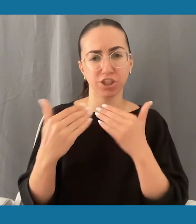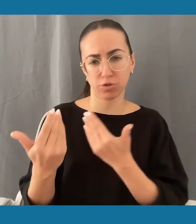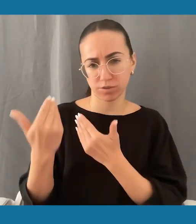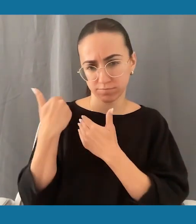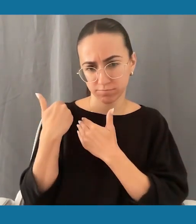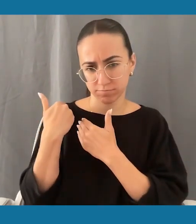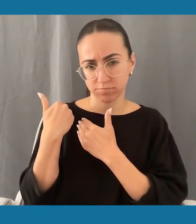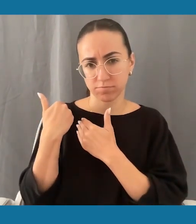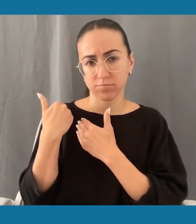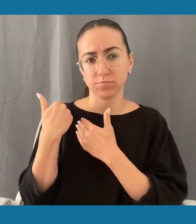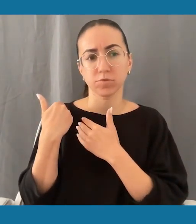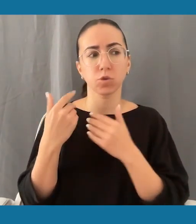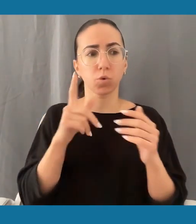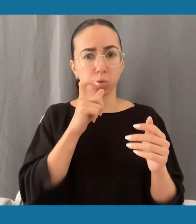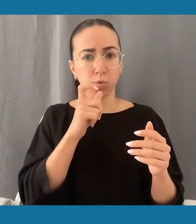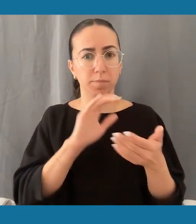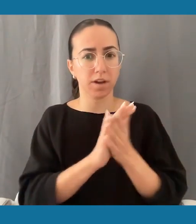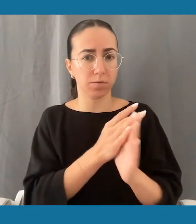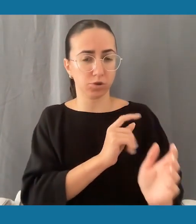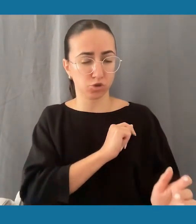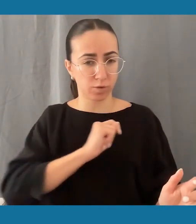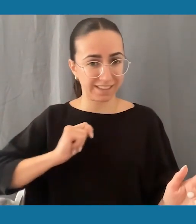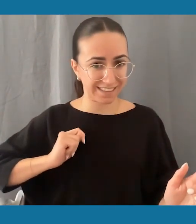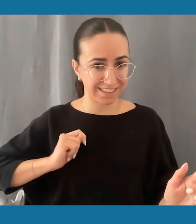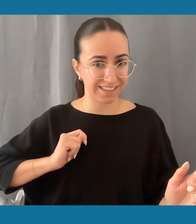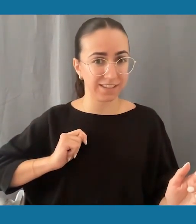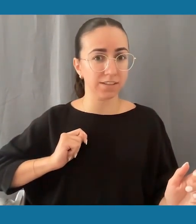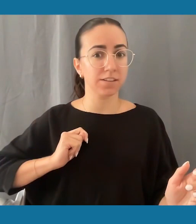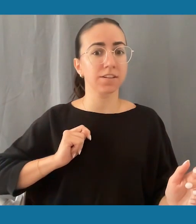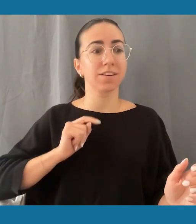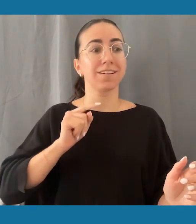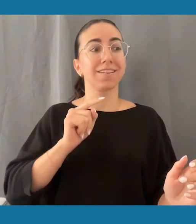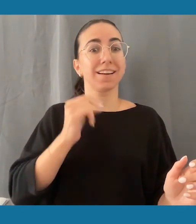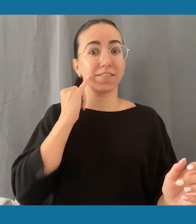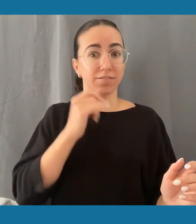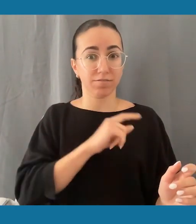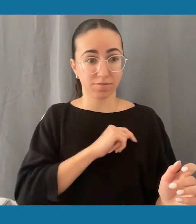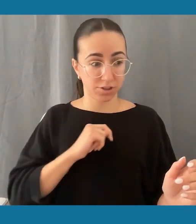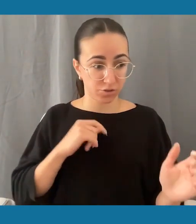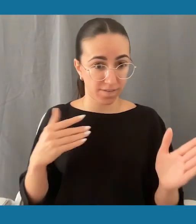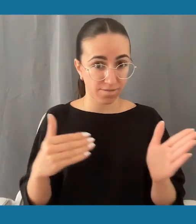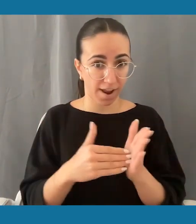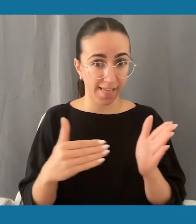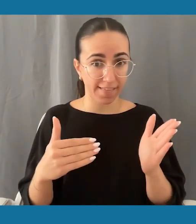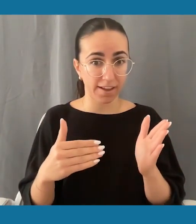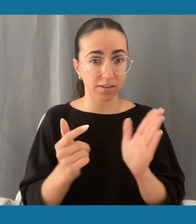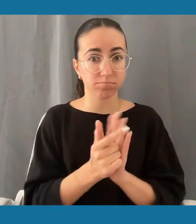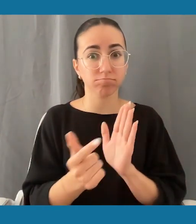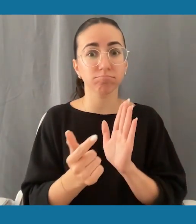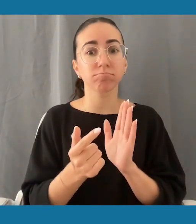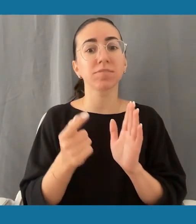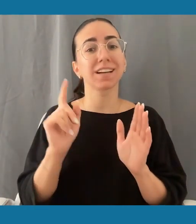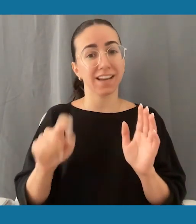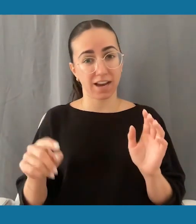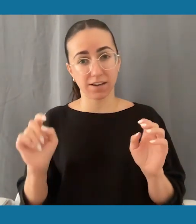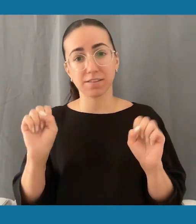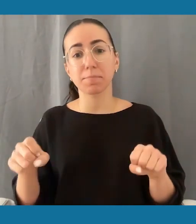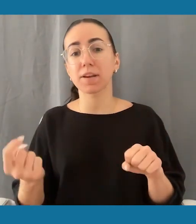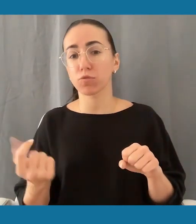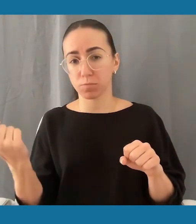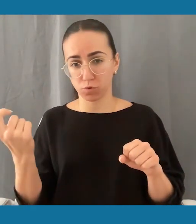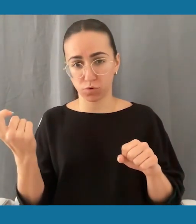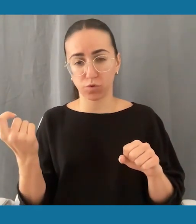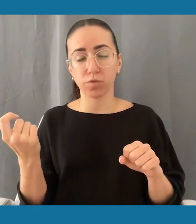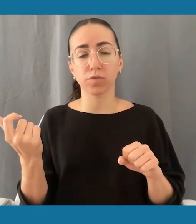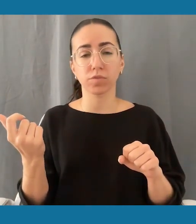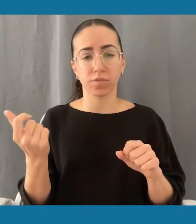to serve as the trustee. If that trustee is violating their fiduciary duties, they can be removed.